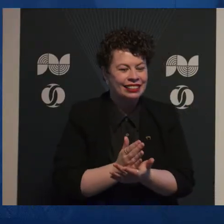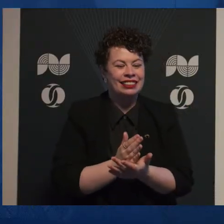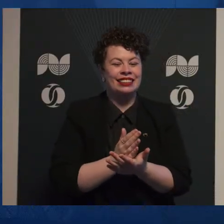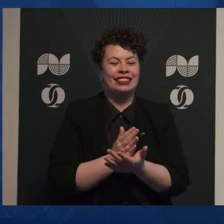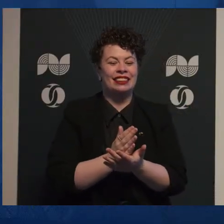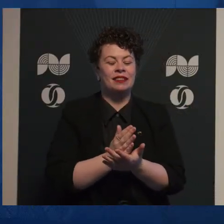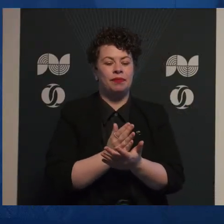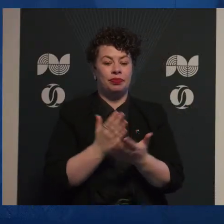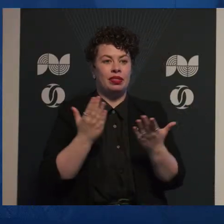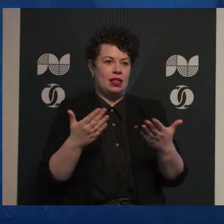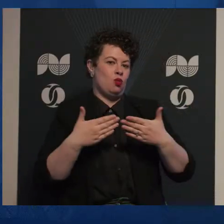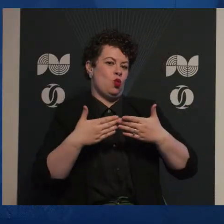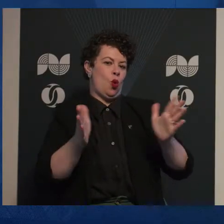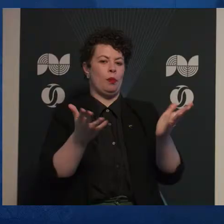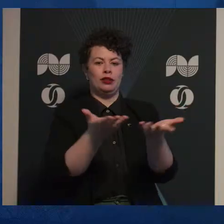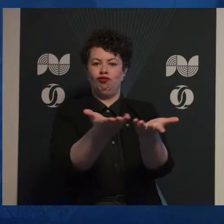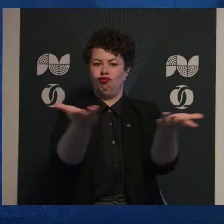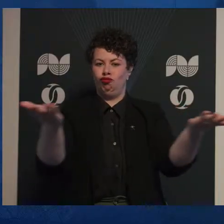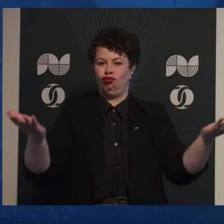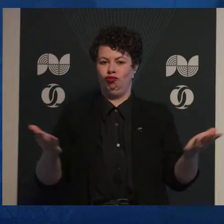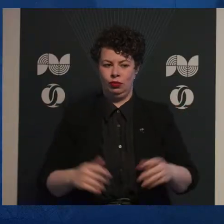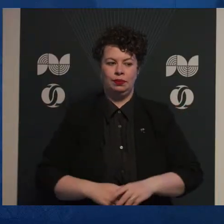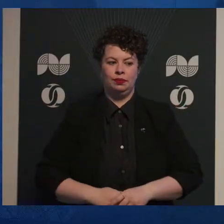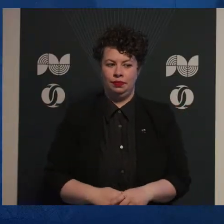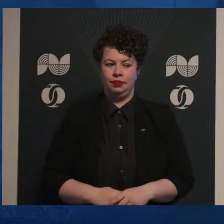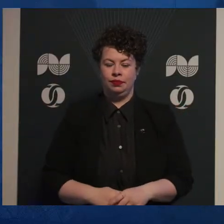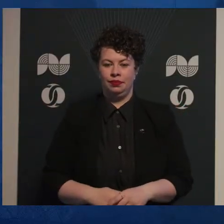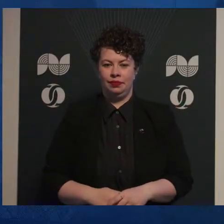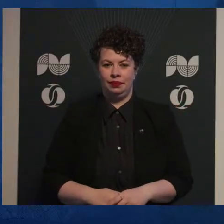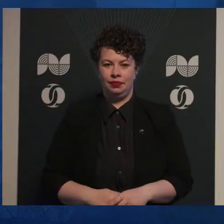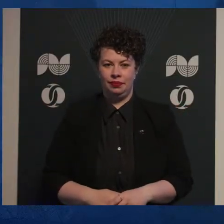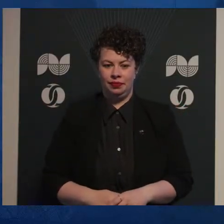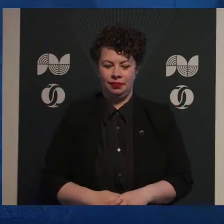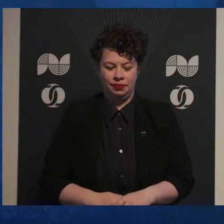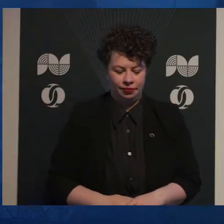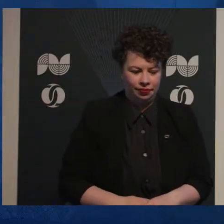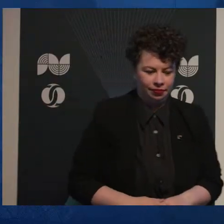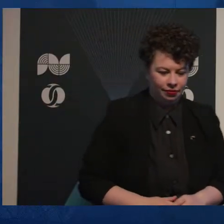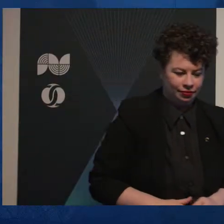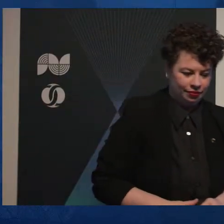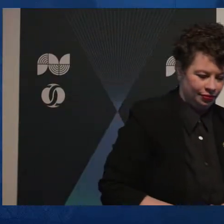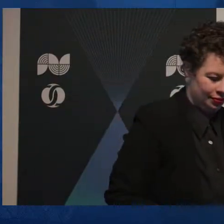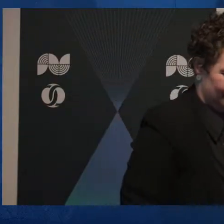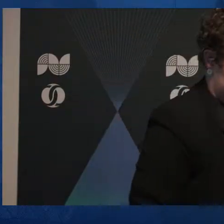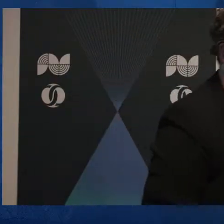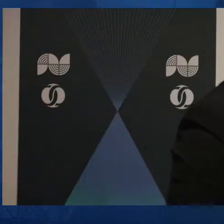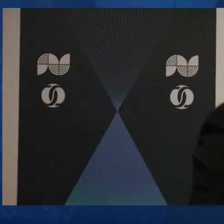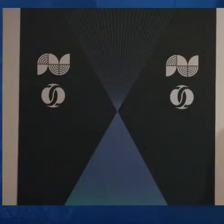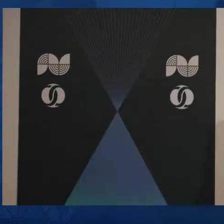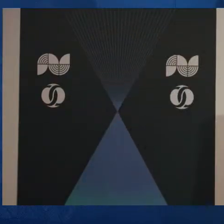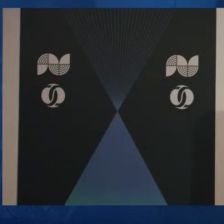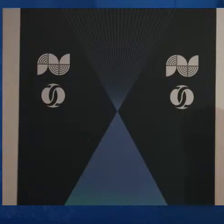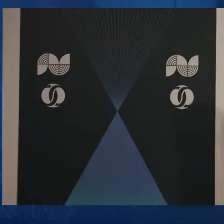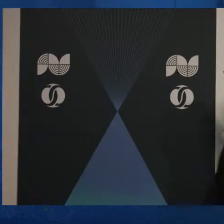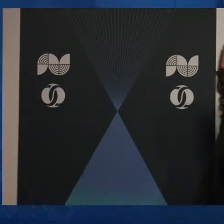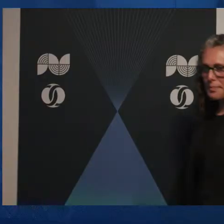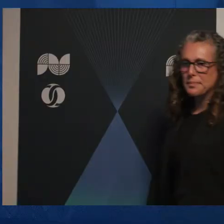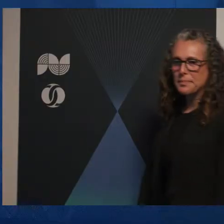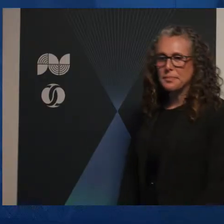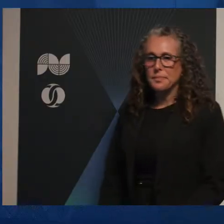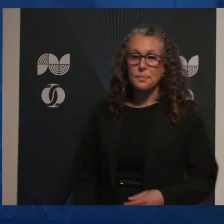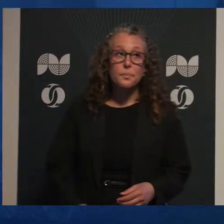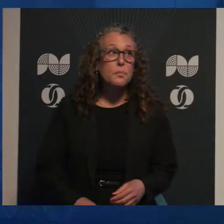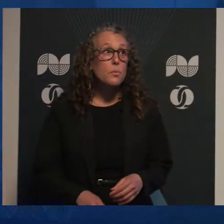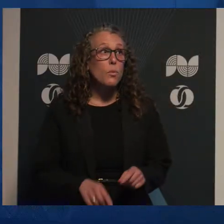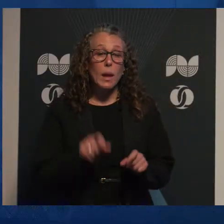I'd like to open to questions now. We have some roving mics. Are there people in the audience who already have questions? That the lights are a bit... Okay,